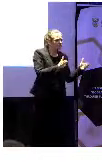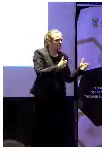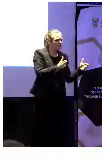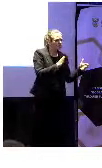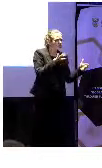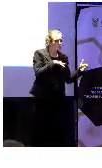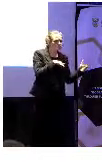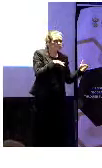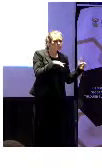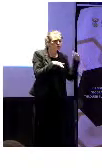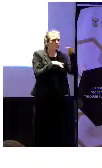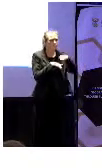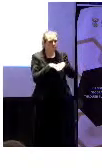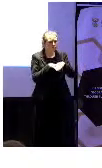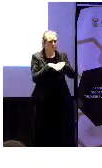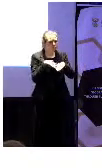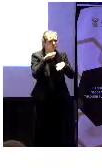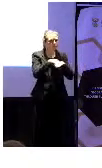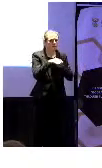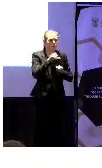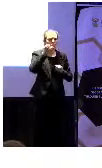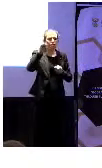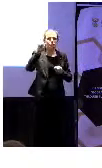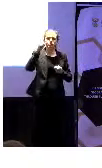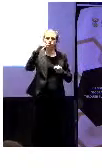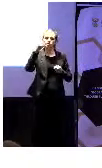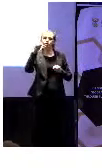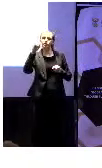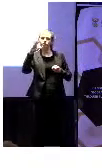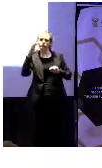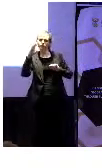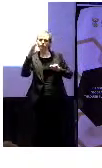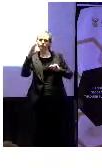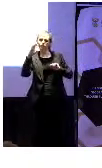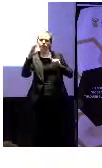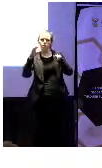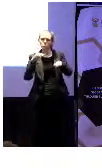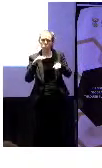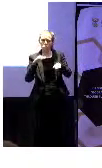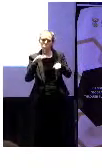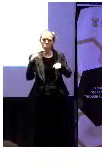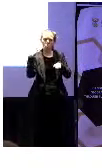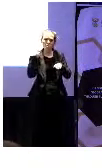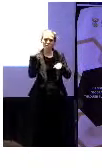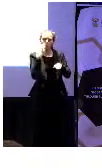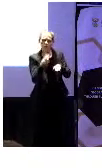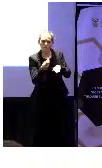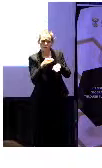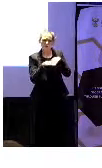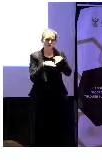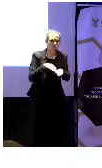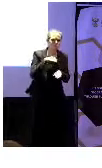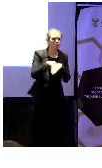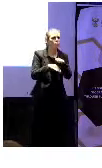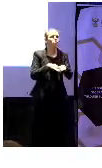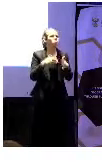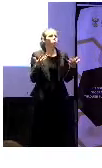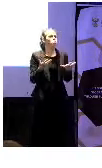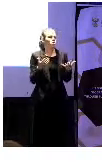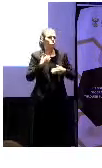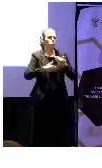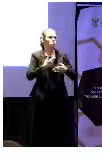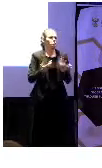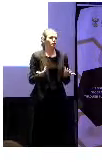with the PGNC? Has it moved to the SAGNC? Where is it? Is it with the minister? Where is it? What's happening to it?